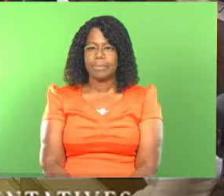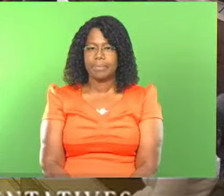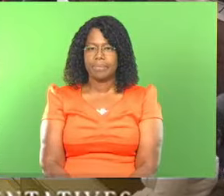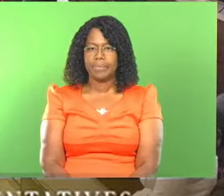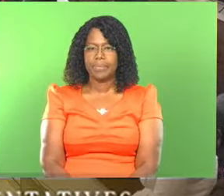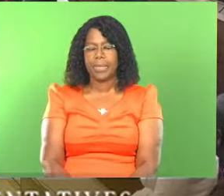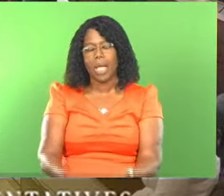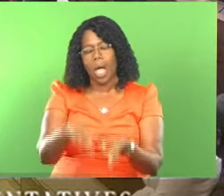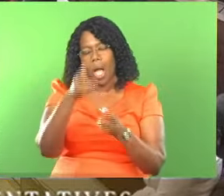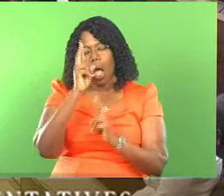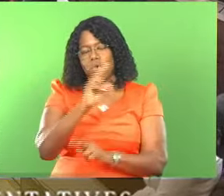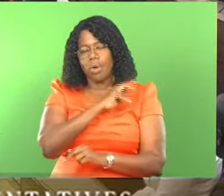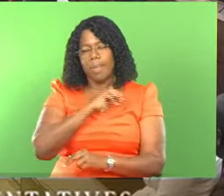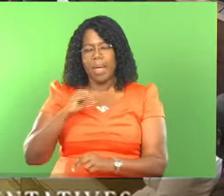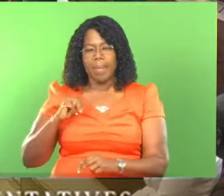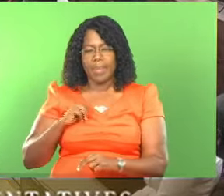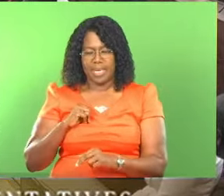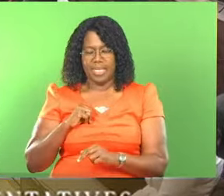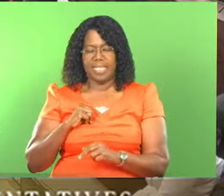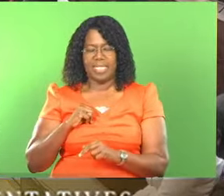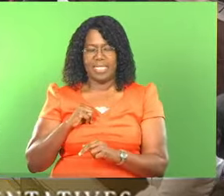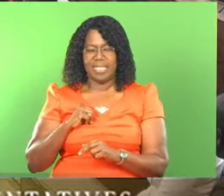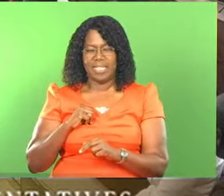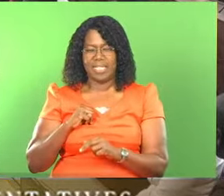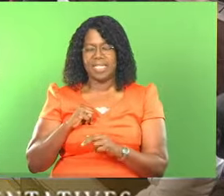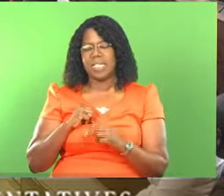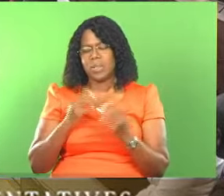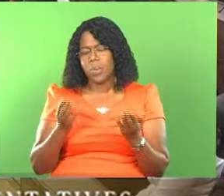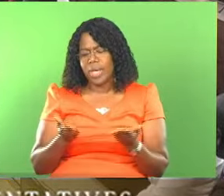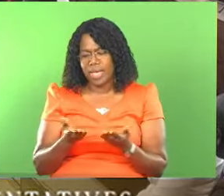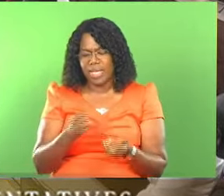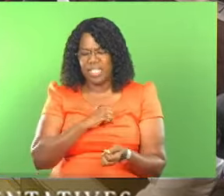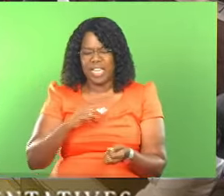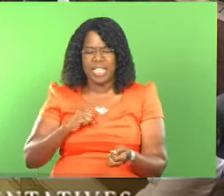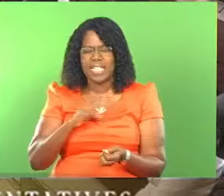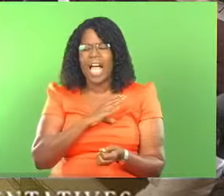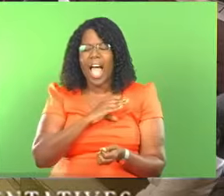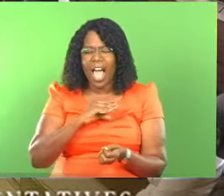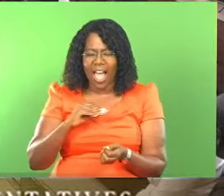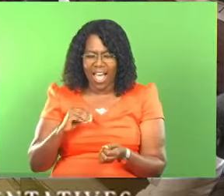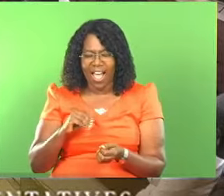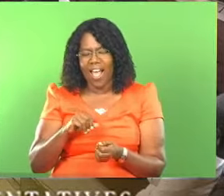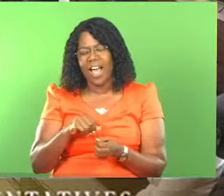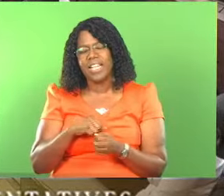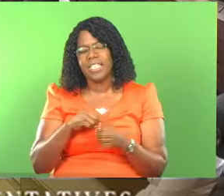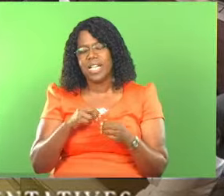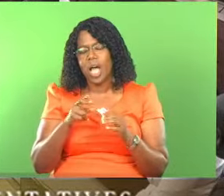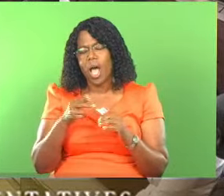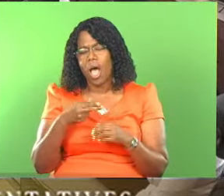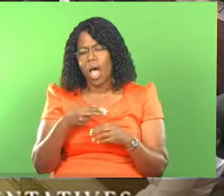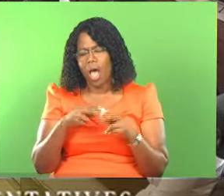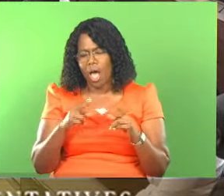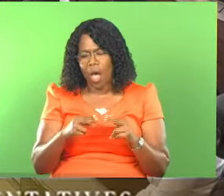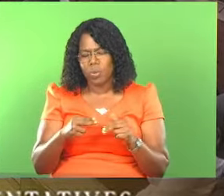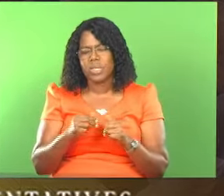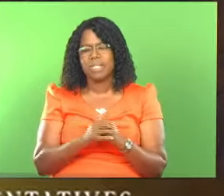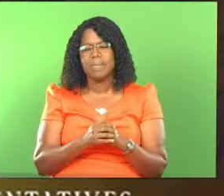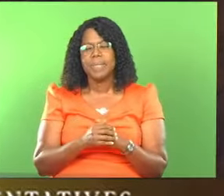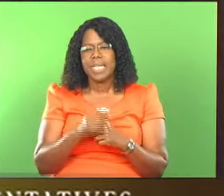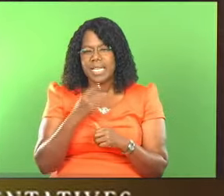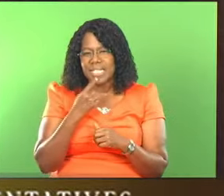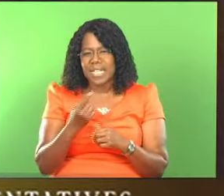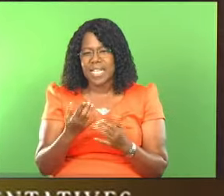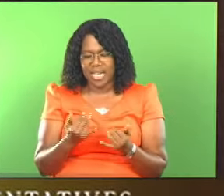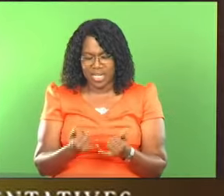Honorable members of this joint assembly, I now call upon the Honorable Mrs.